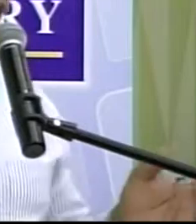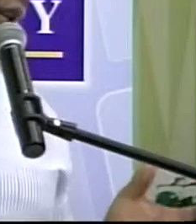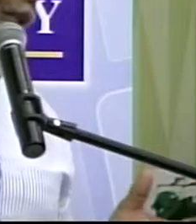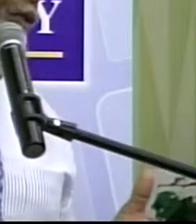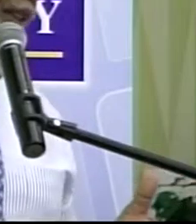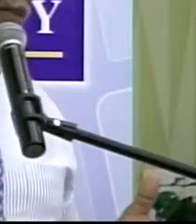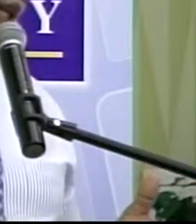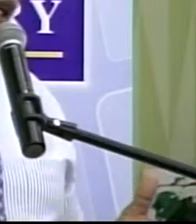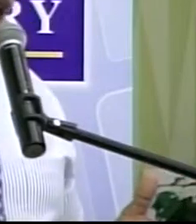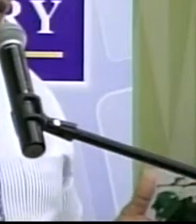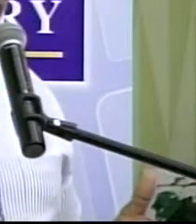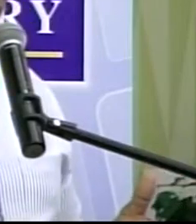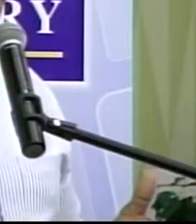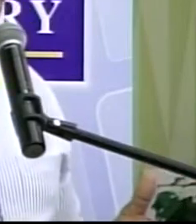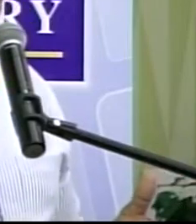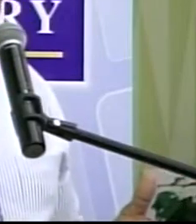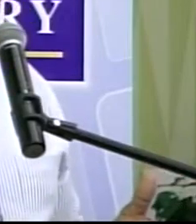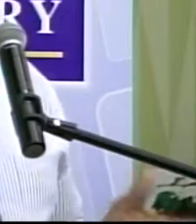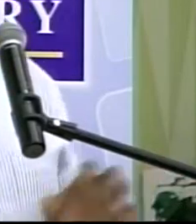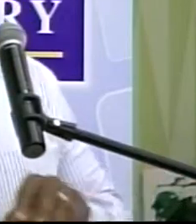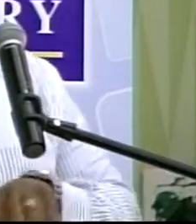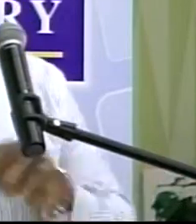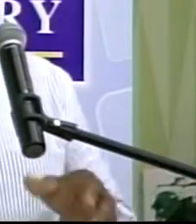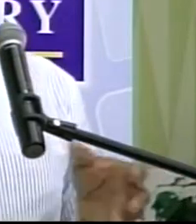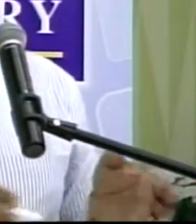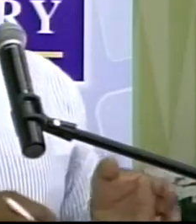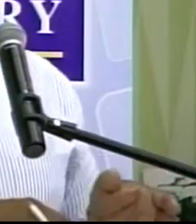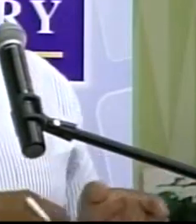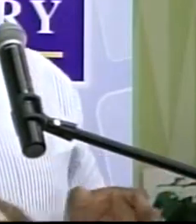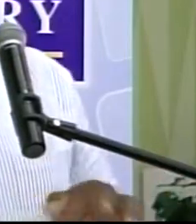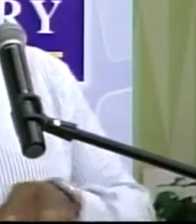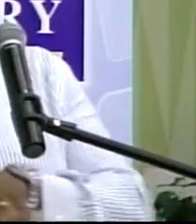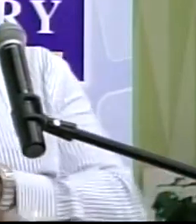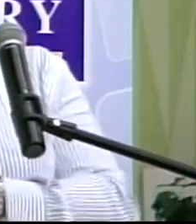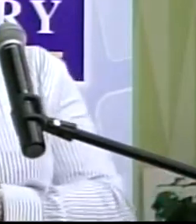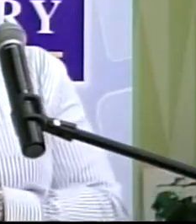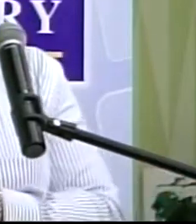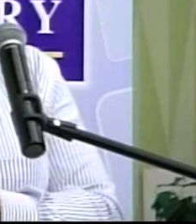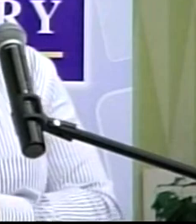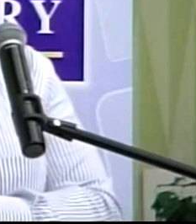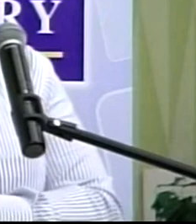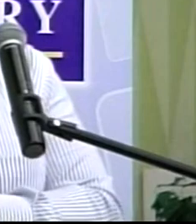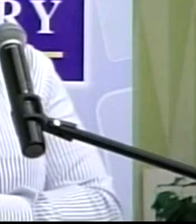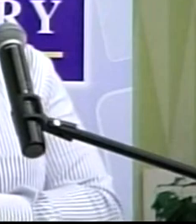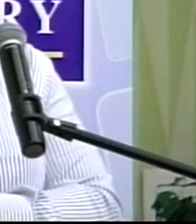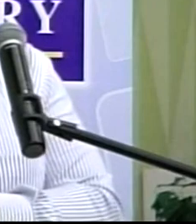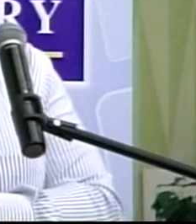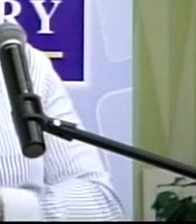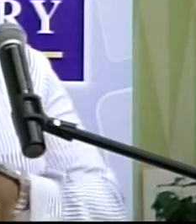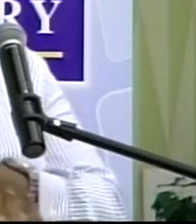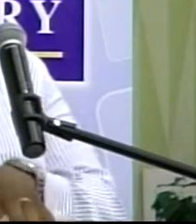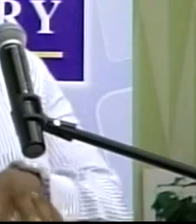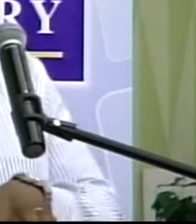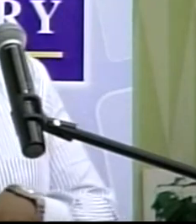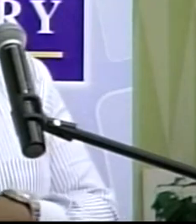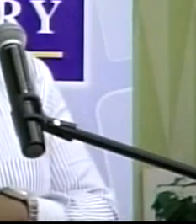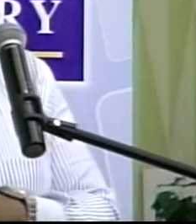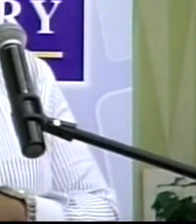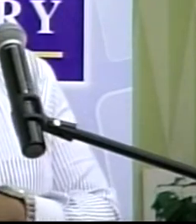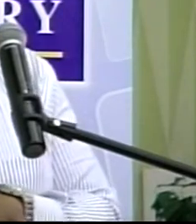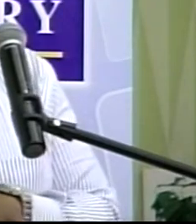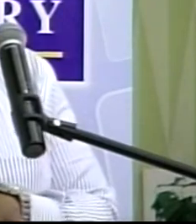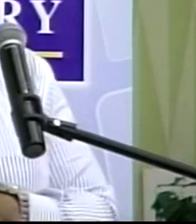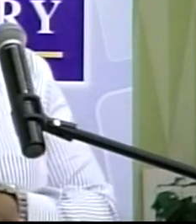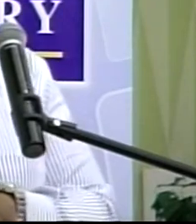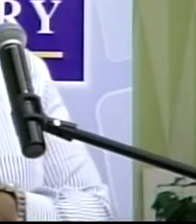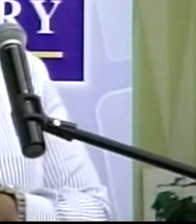home, then they must travel by the last bus. Therefore, even though you are an essential service, your staff who are going